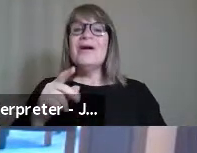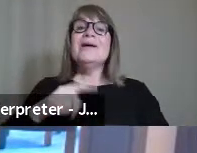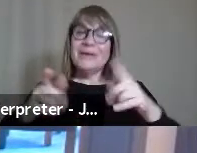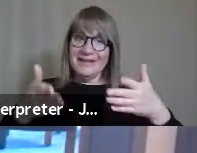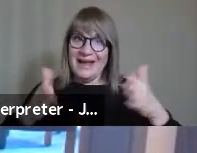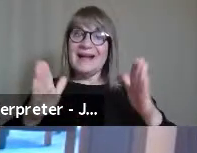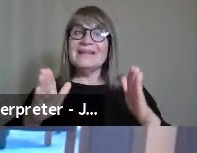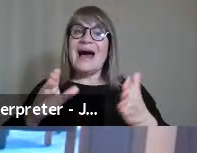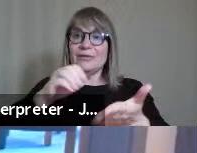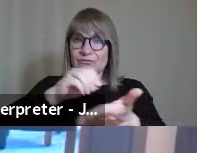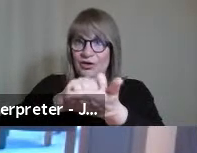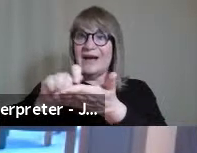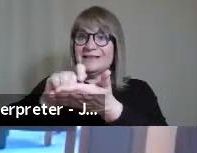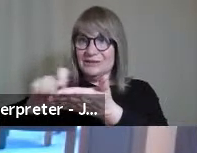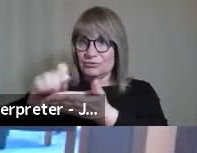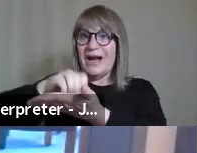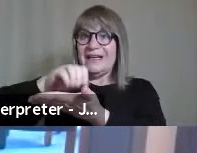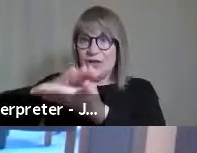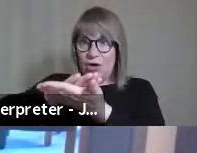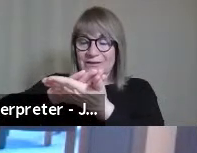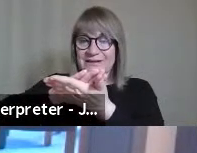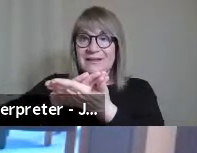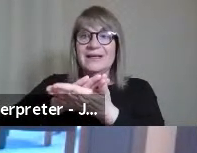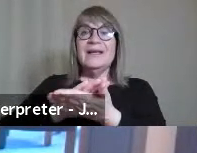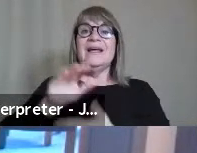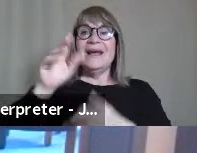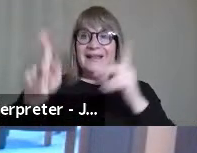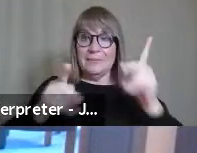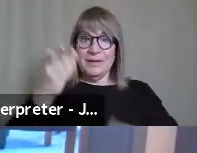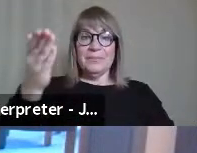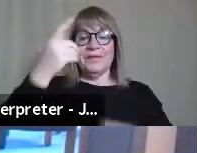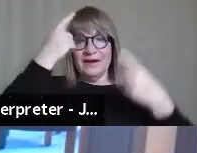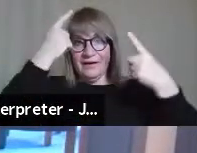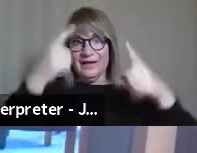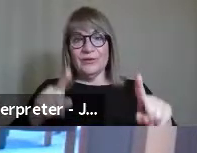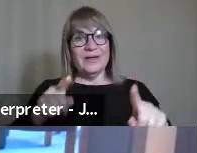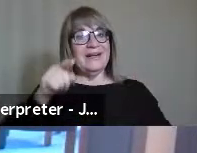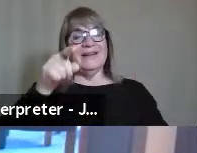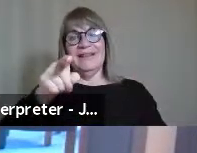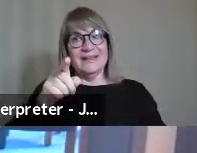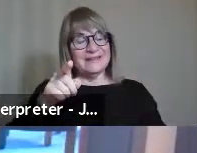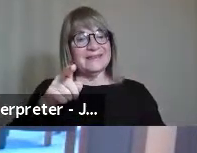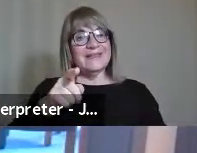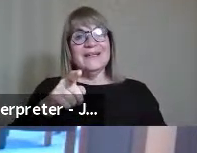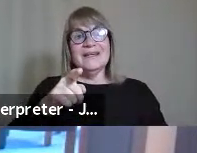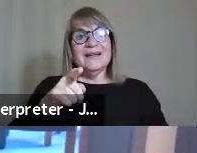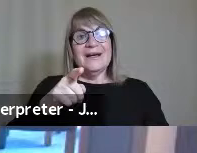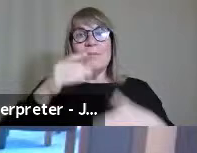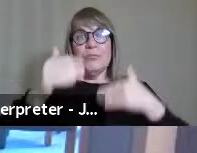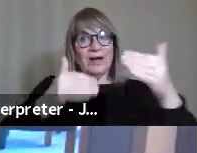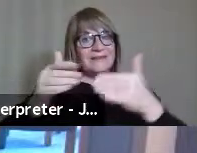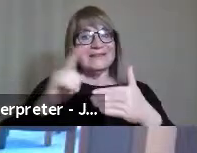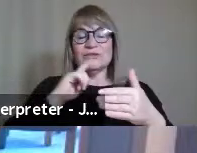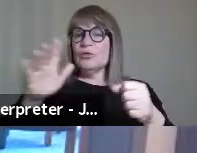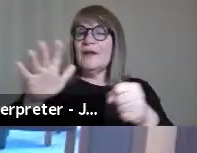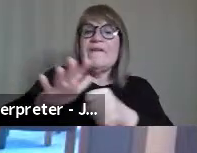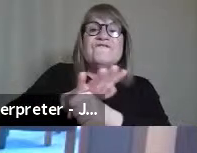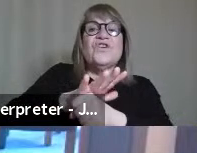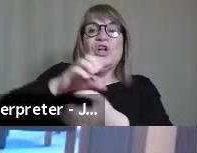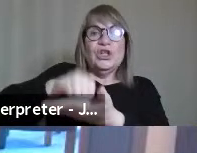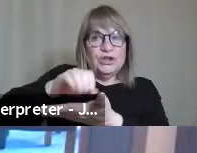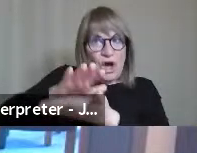agreed that this process of making a data set was just a kind of very structured form of note-taking and you can also see the